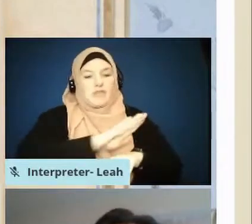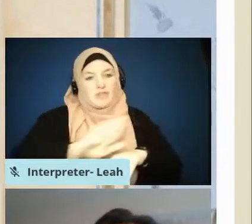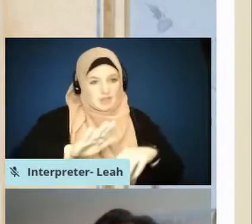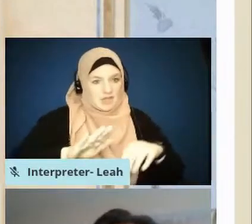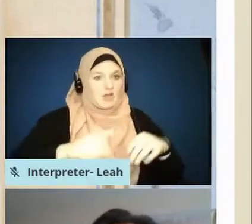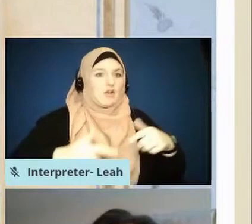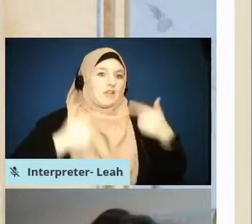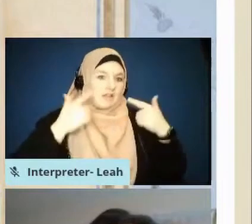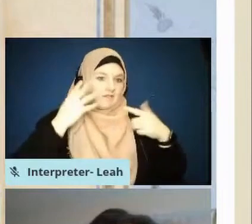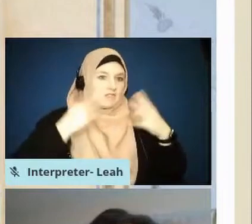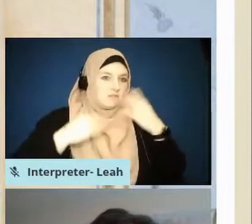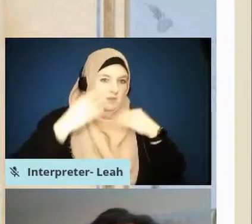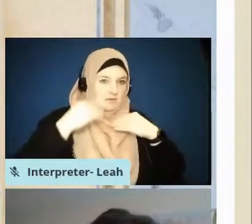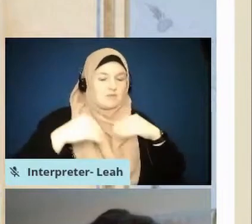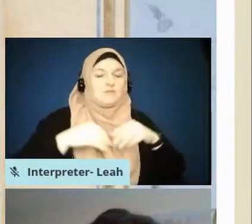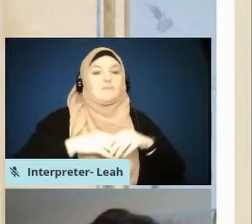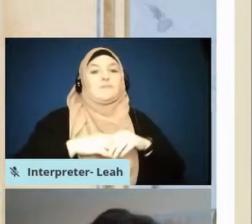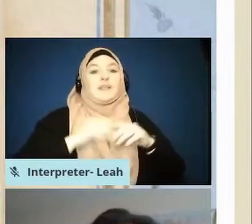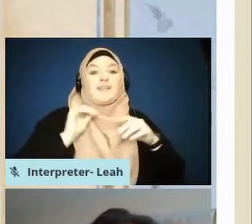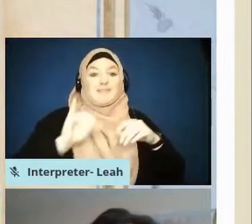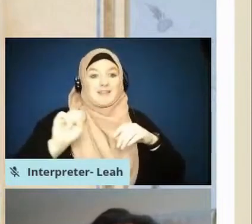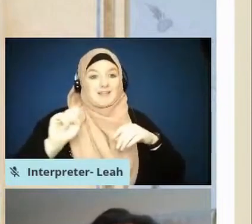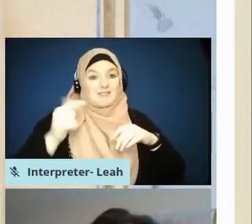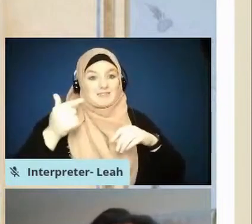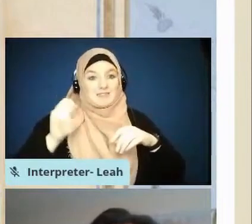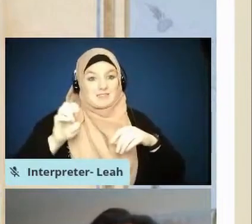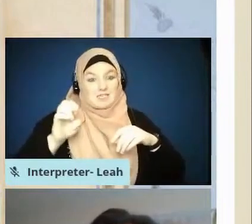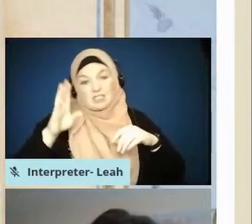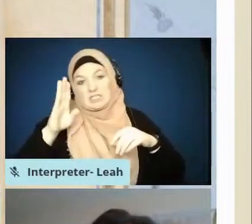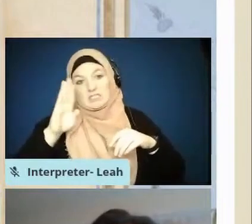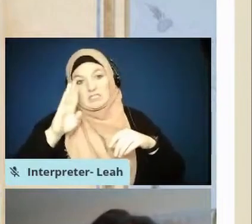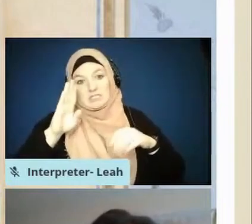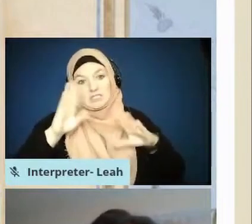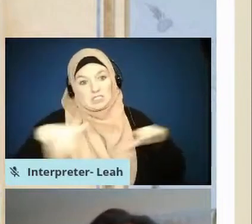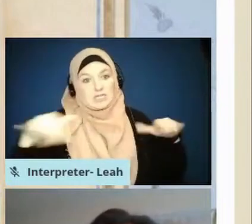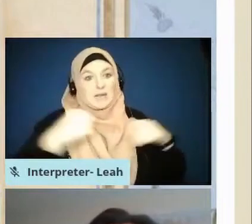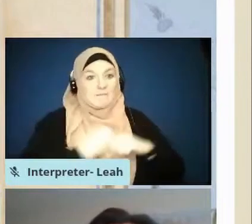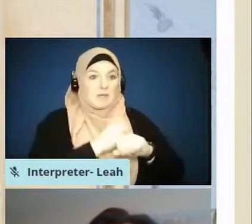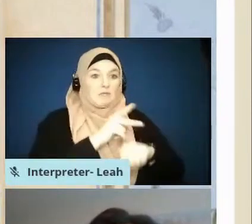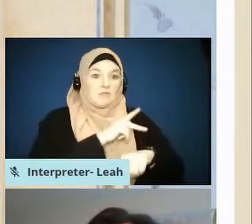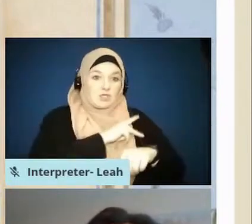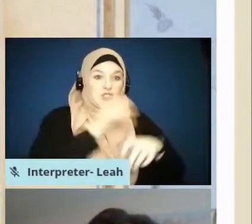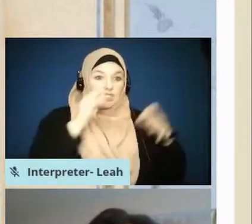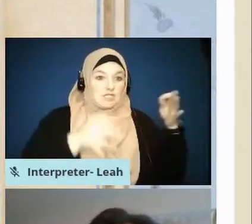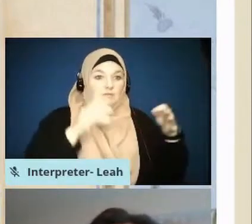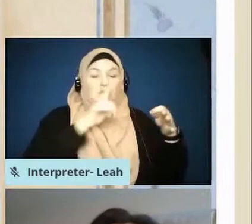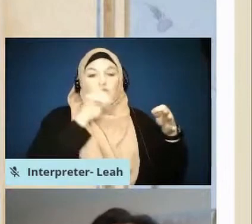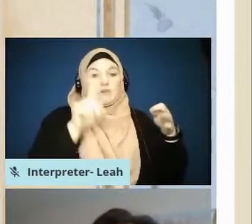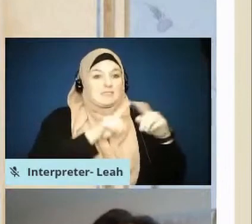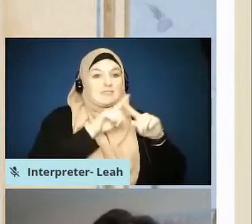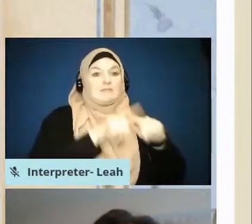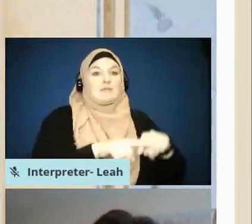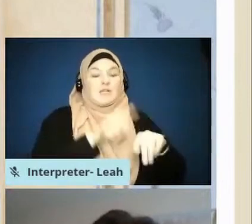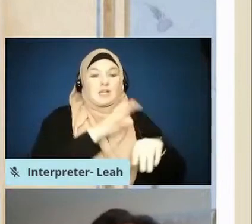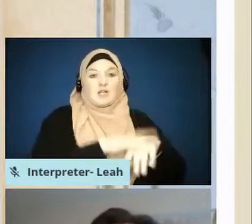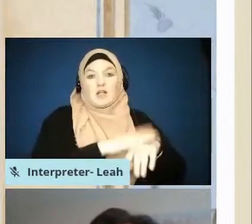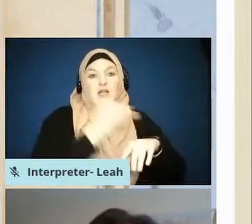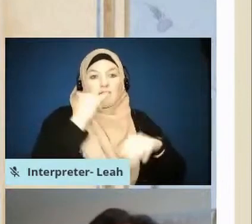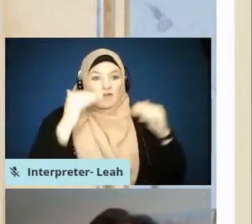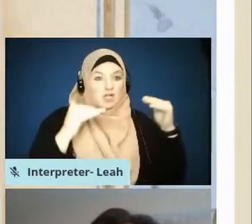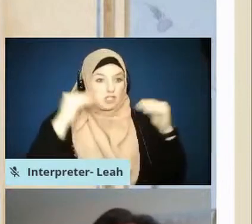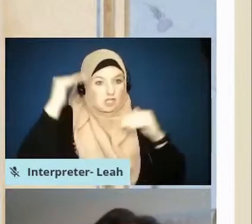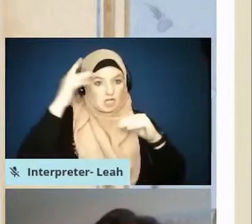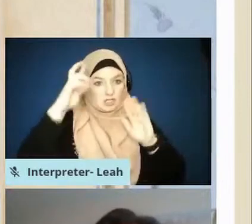employed. At this stage, the child can form some personal judgment, but it is very dependent on